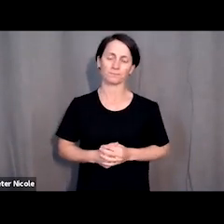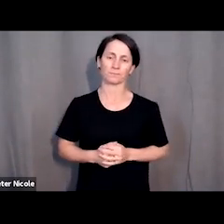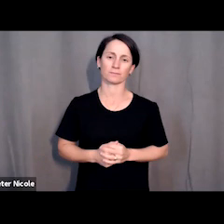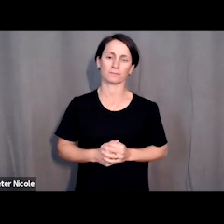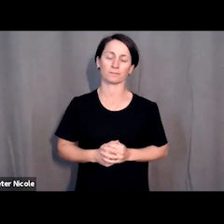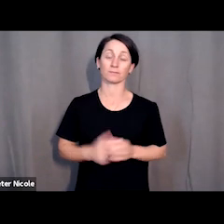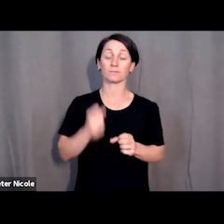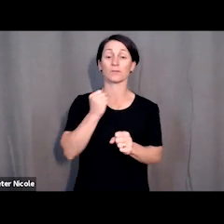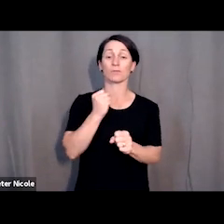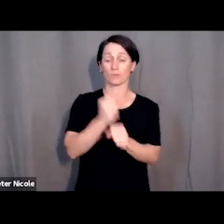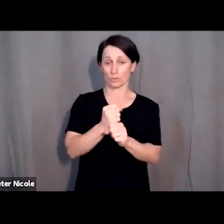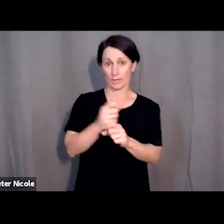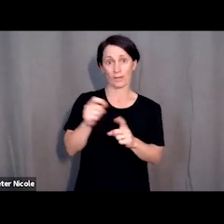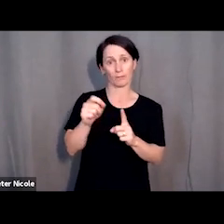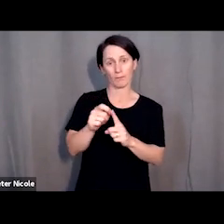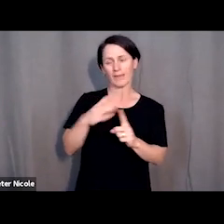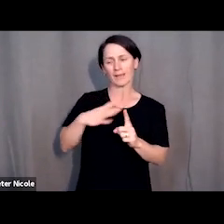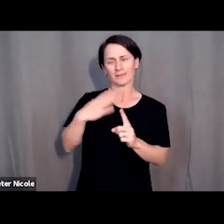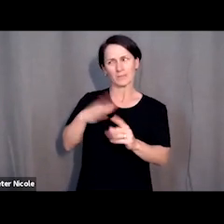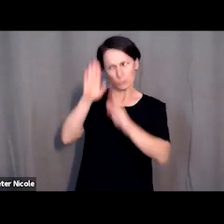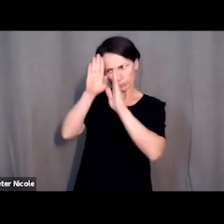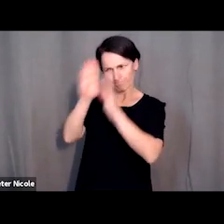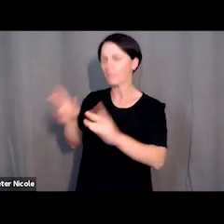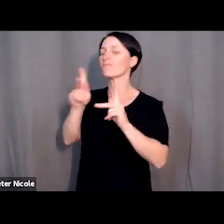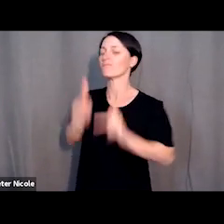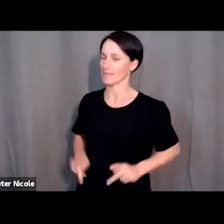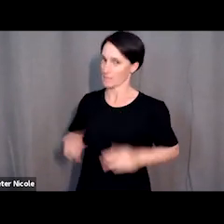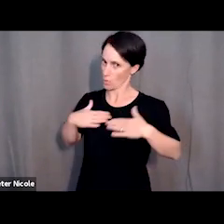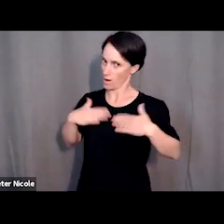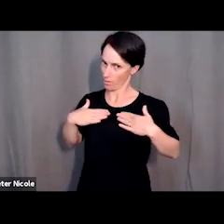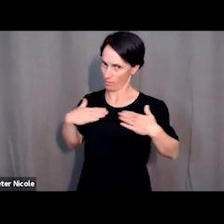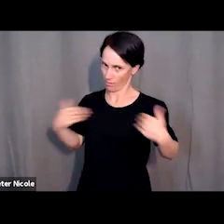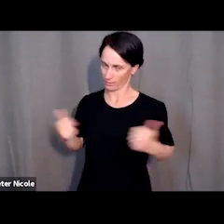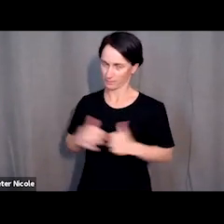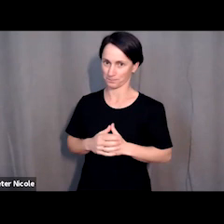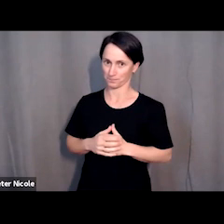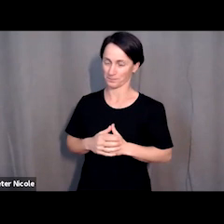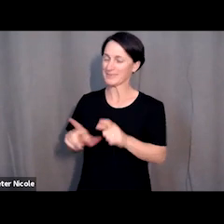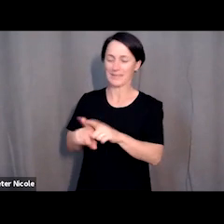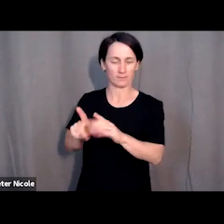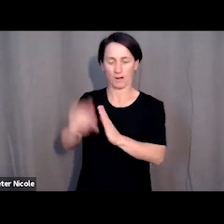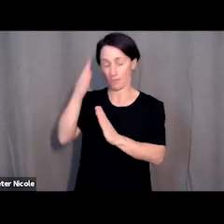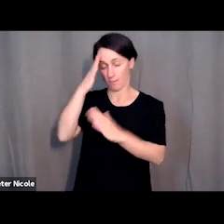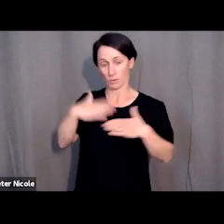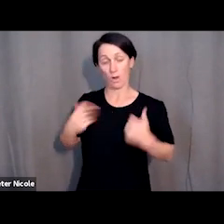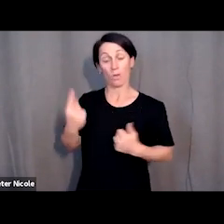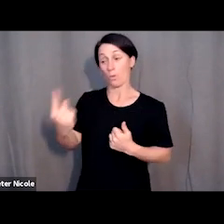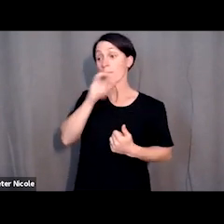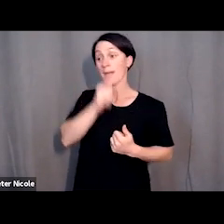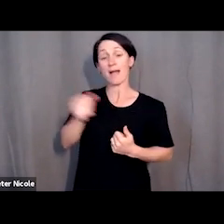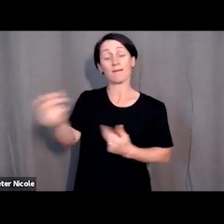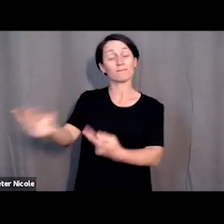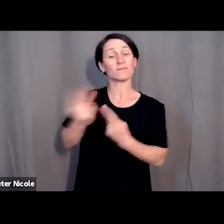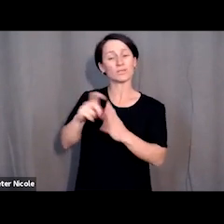the GPs that focus on people's physical health when that's why the consumer is seeing them. You know, we had one man that went to the doctor about a